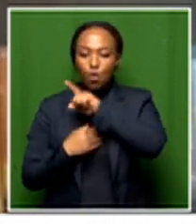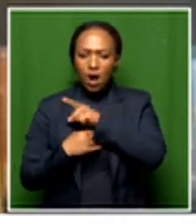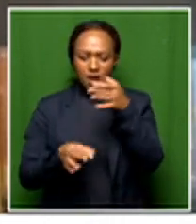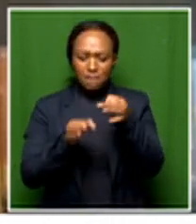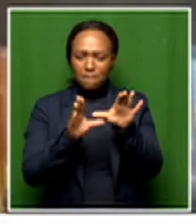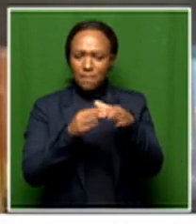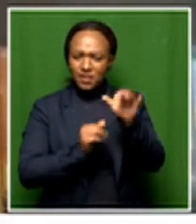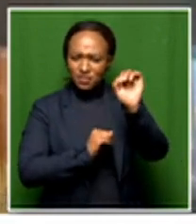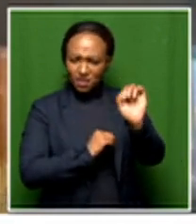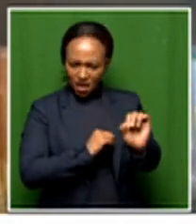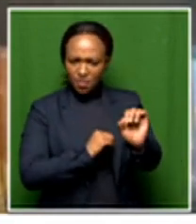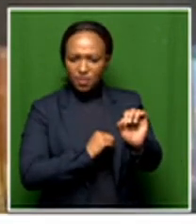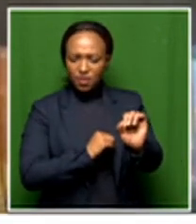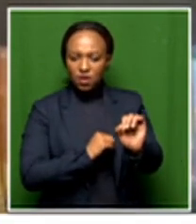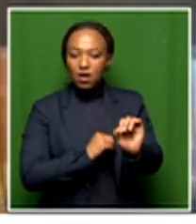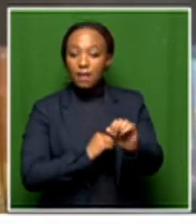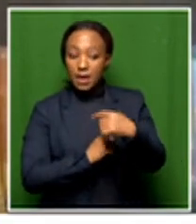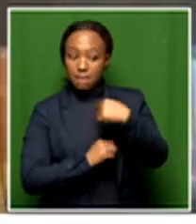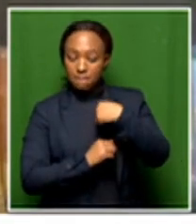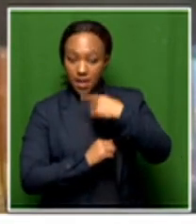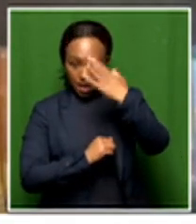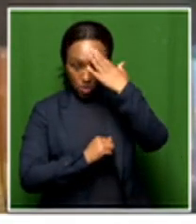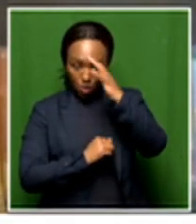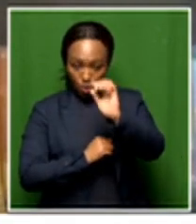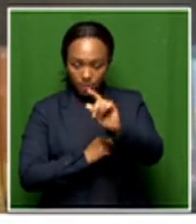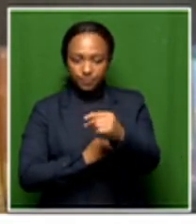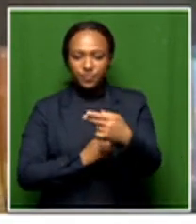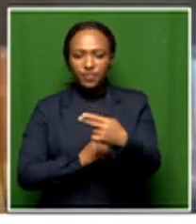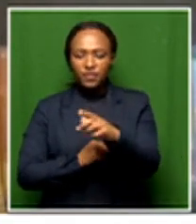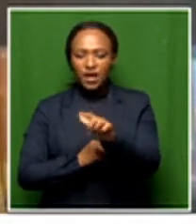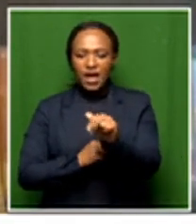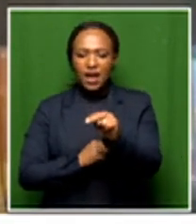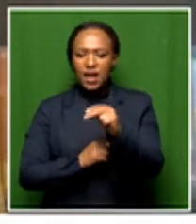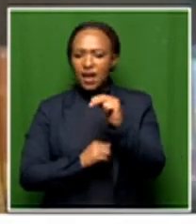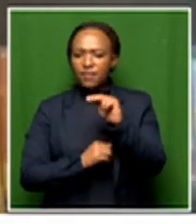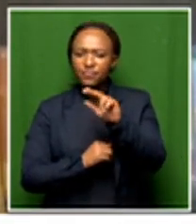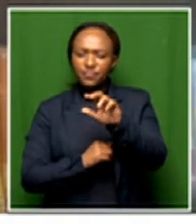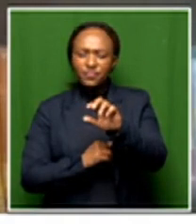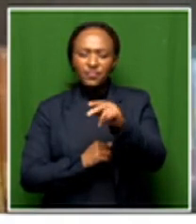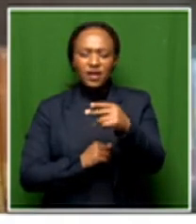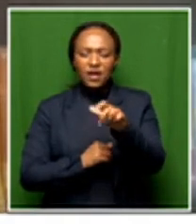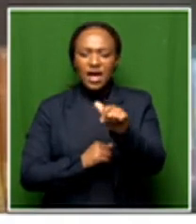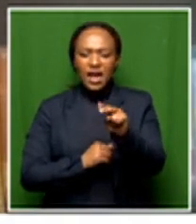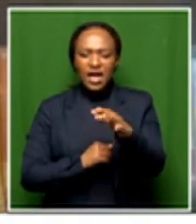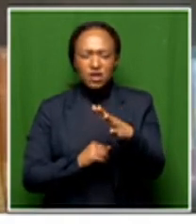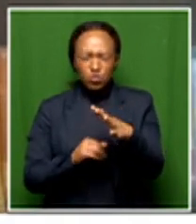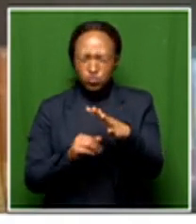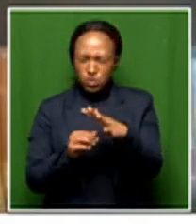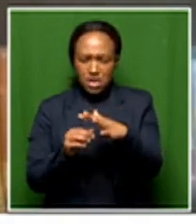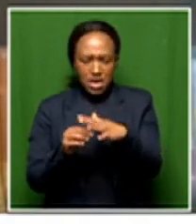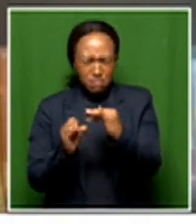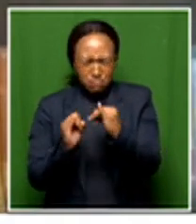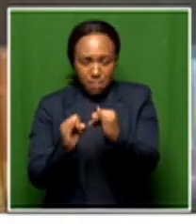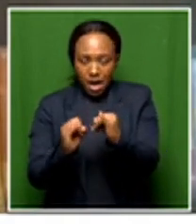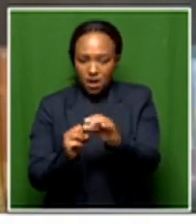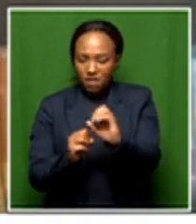anyway. So what I know is that Helen Zille has been a very poisonous element,